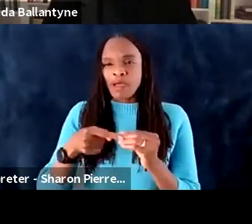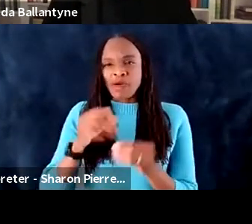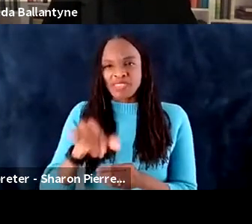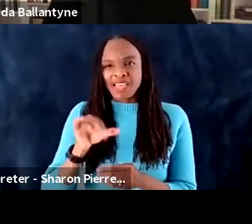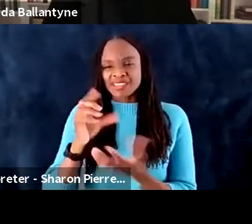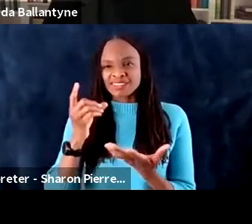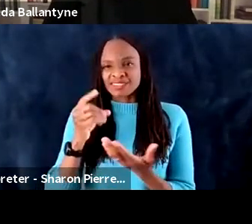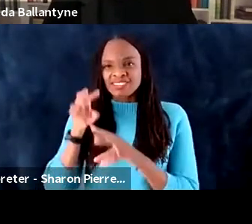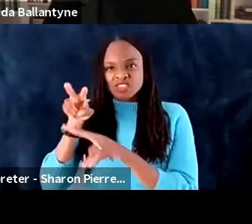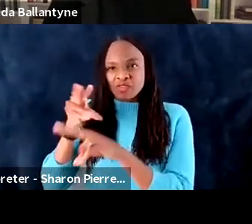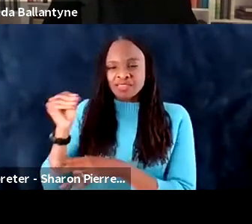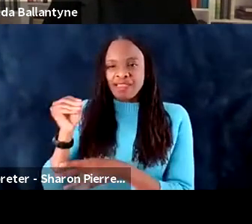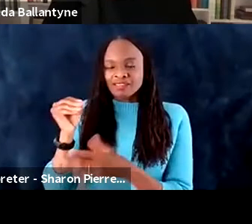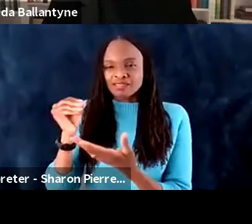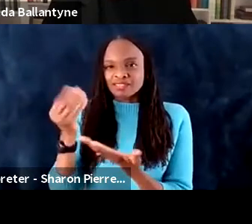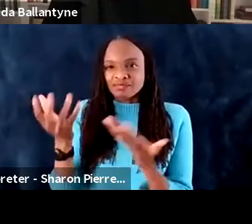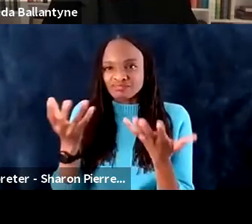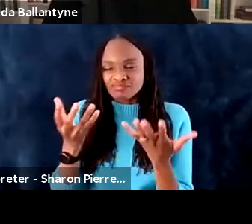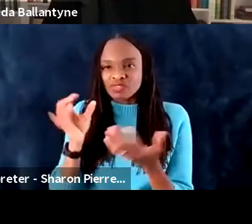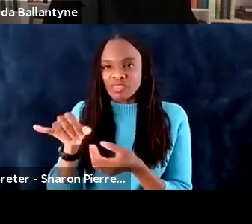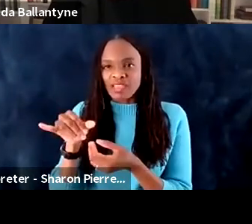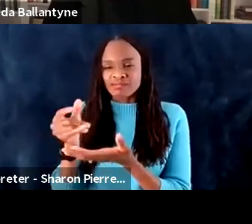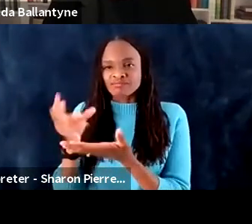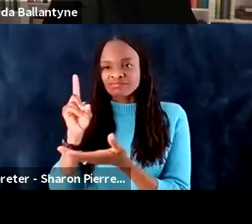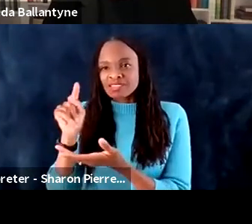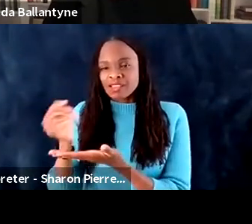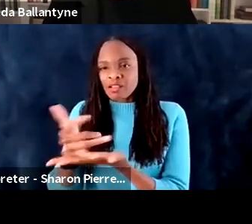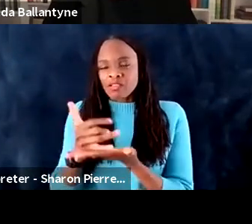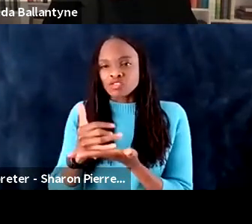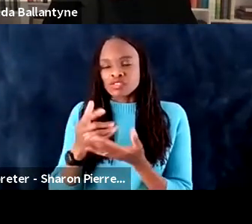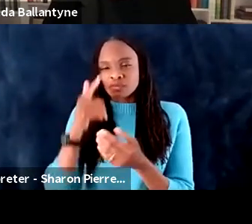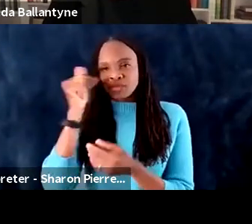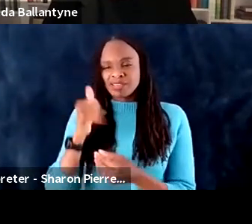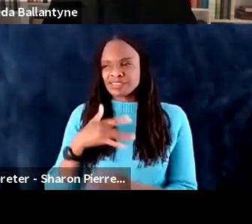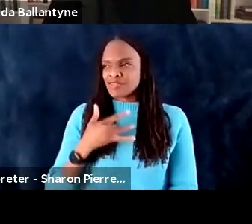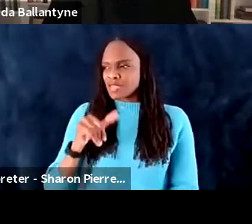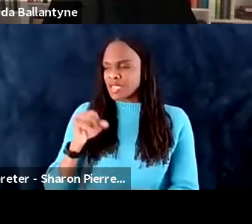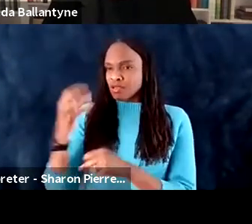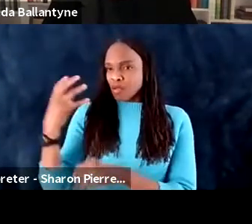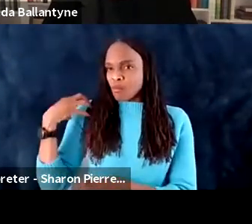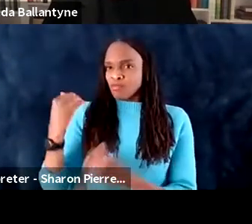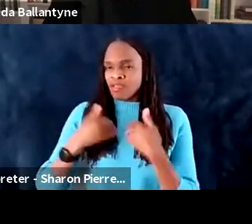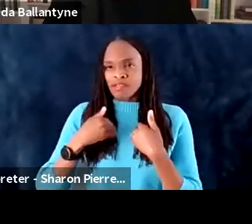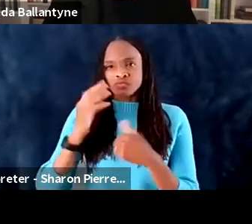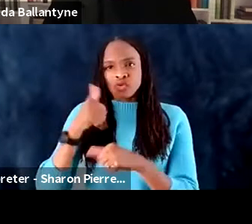subsequent employment decisions that are made about them, because there's this sense that employers have the right to